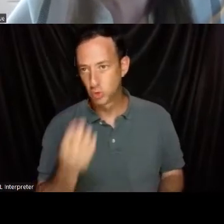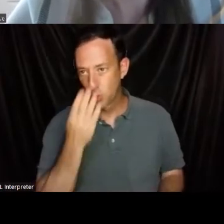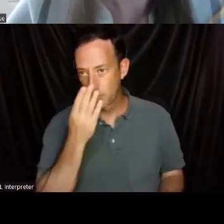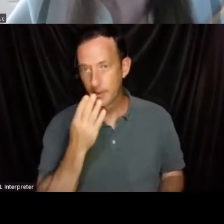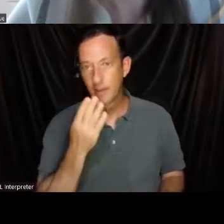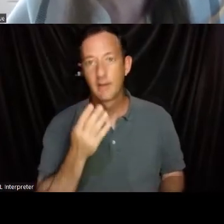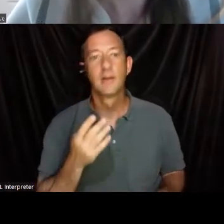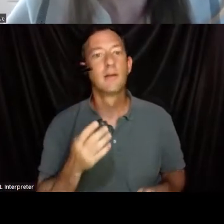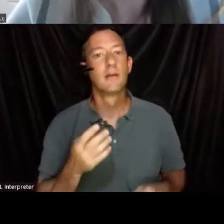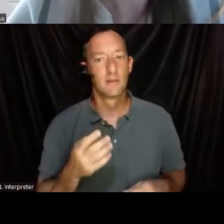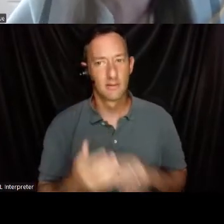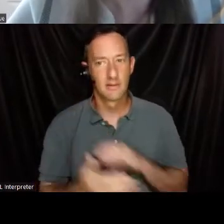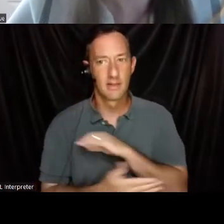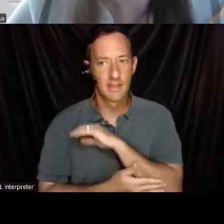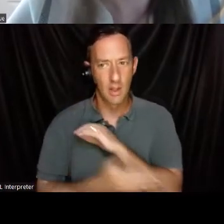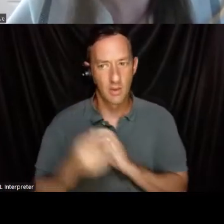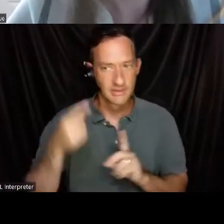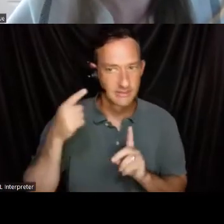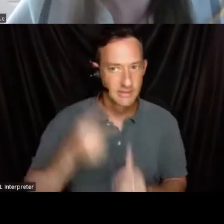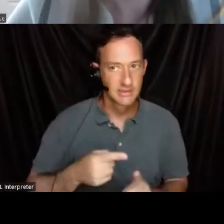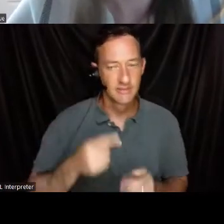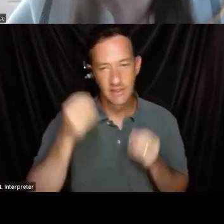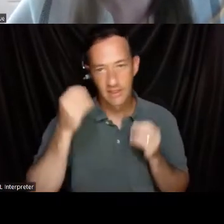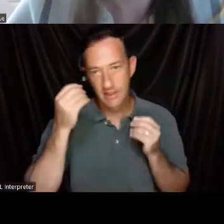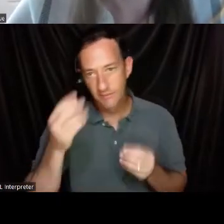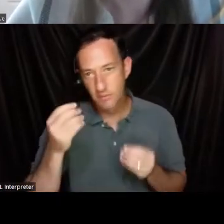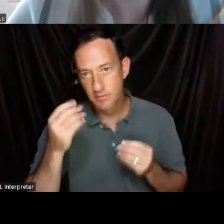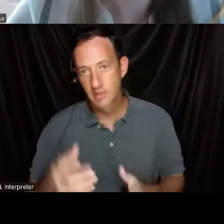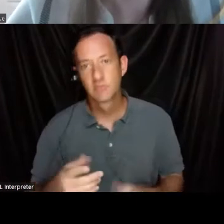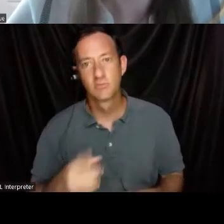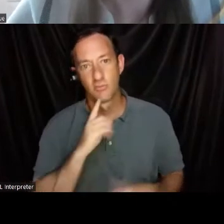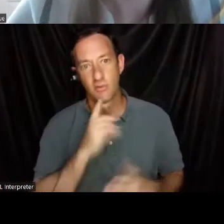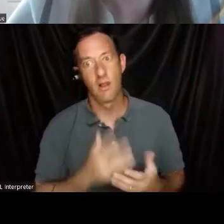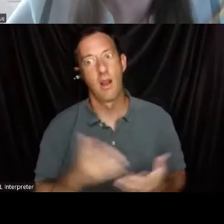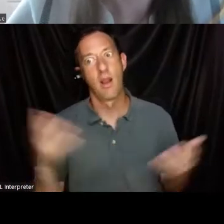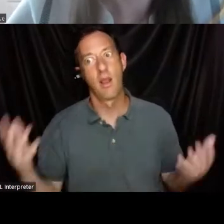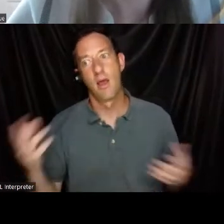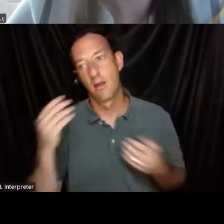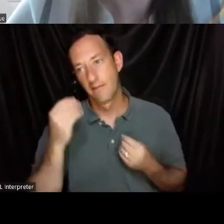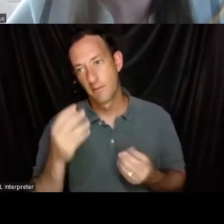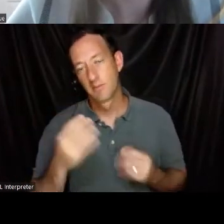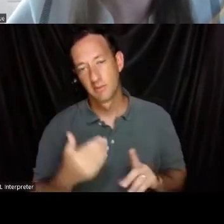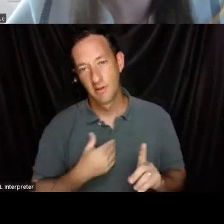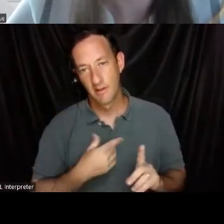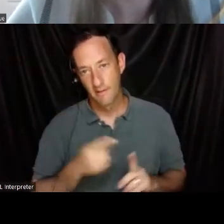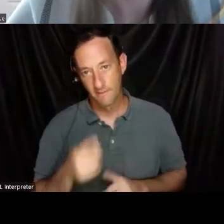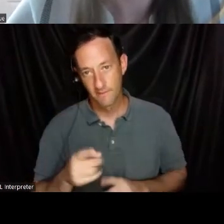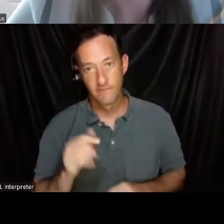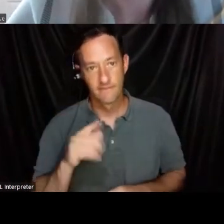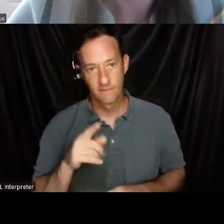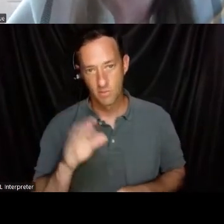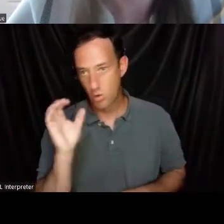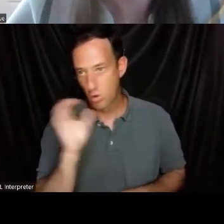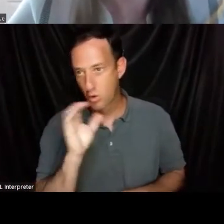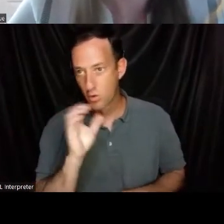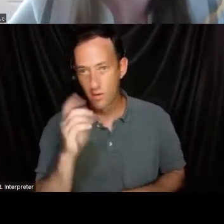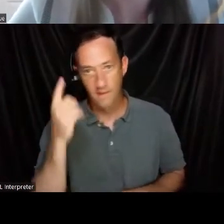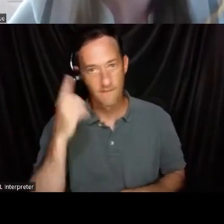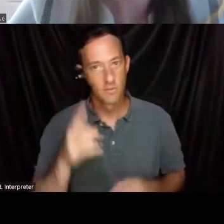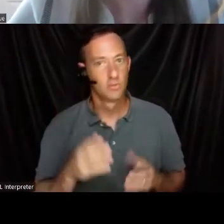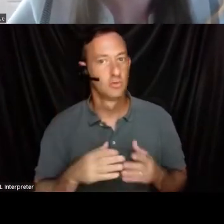get county specific information, and there's just a lot of information there if you're looking for the